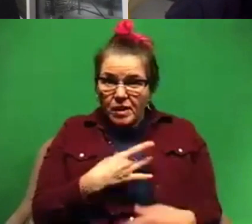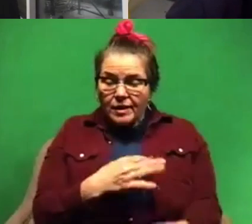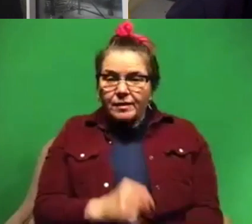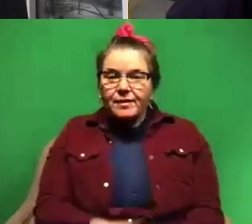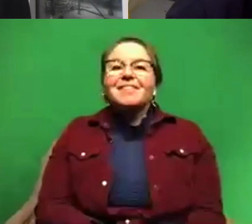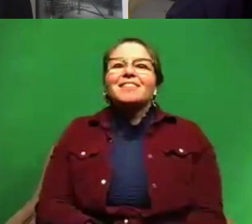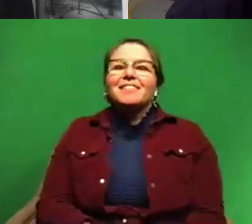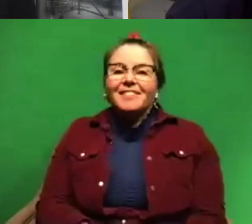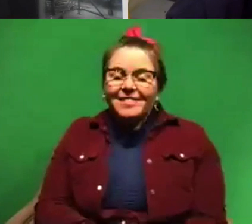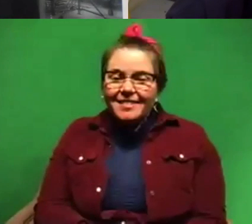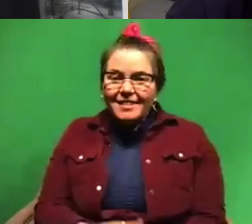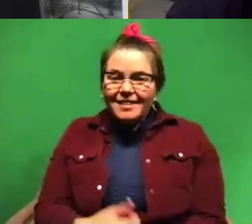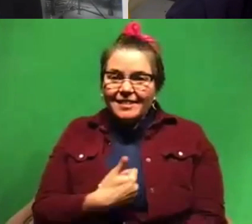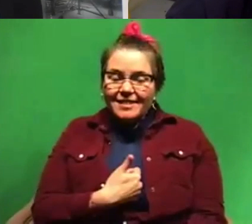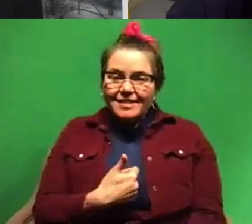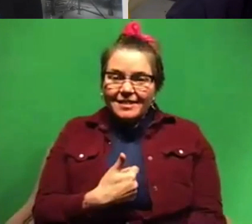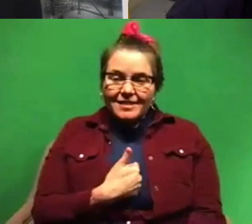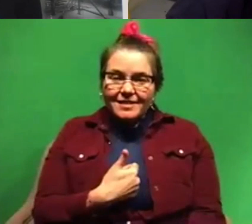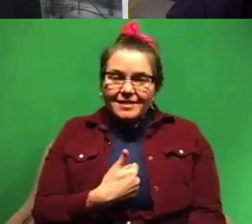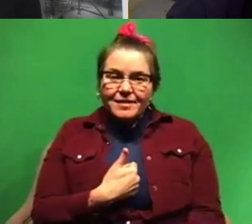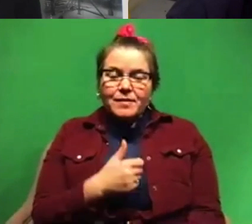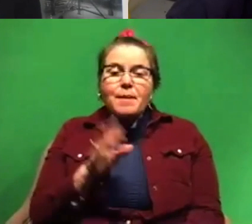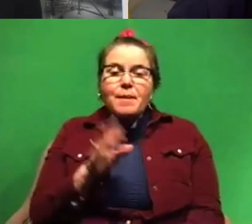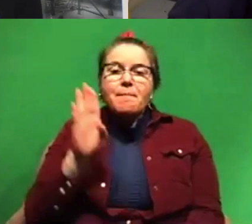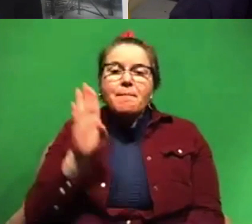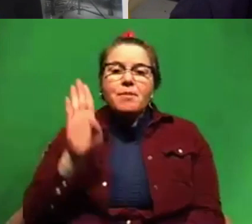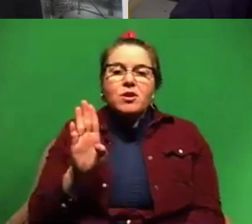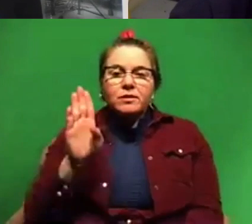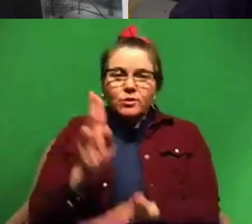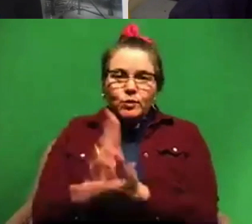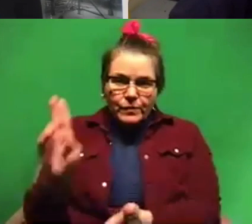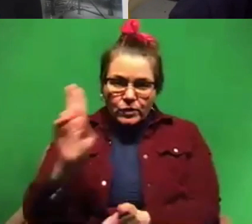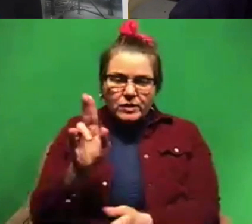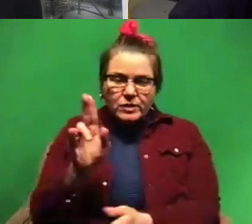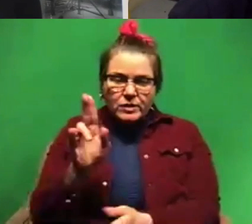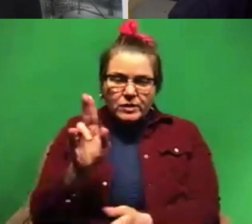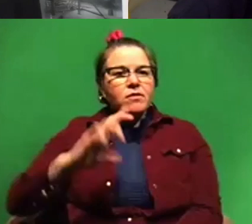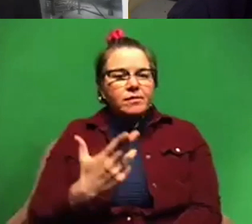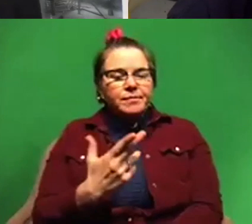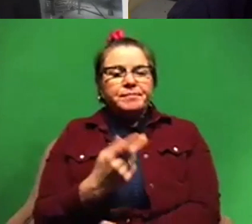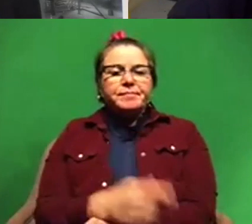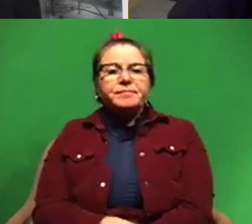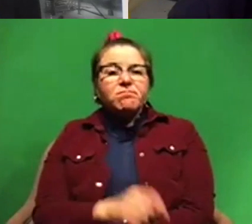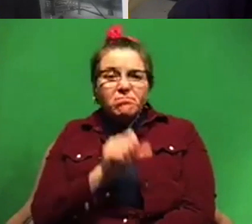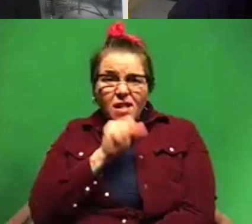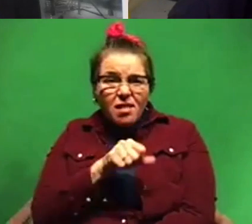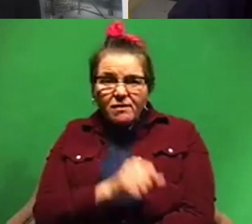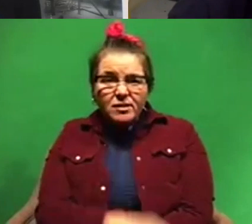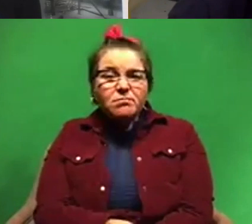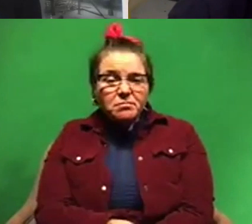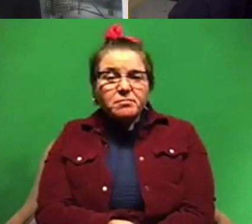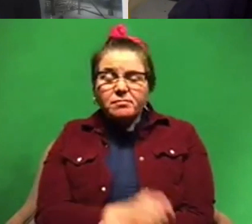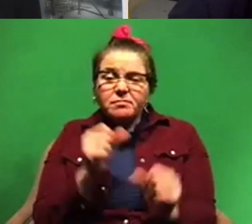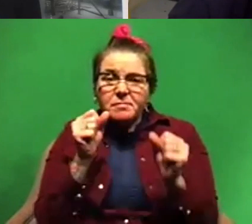So I went to Boston University, like Sarah, and I loved it there. I thought it was an